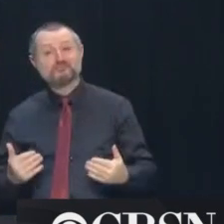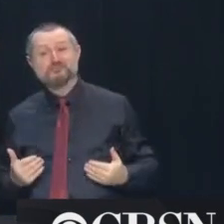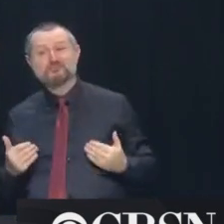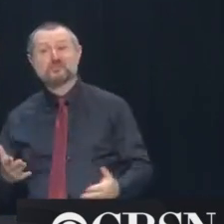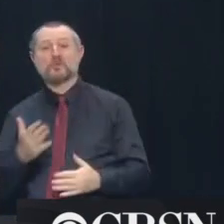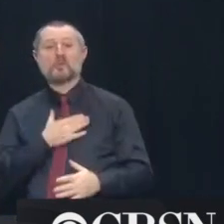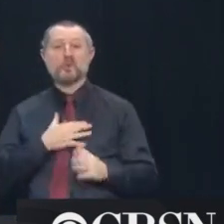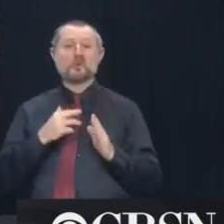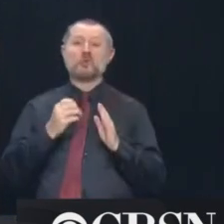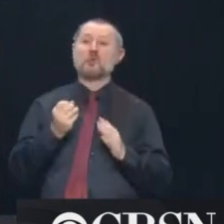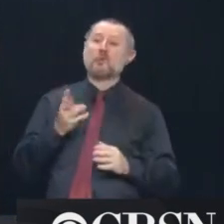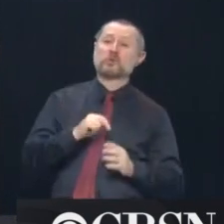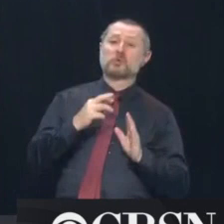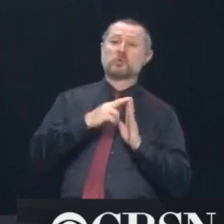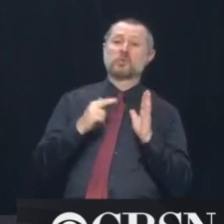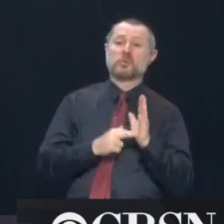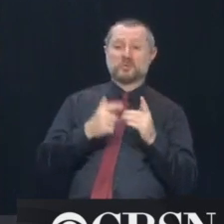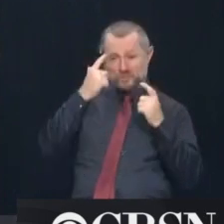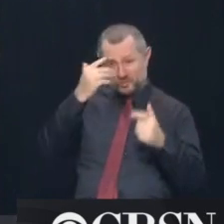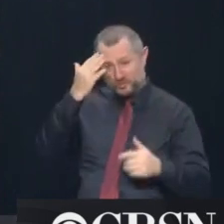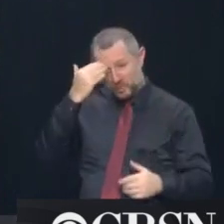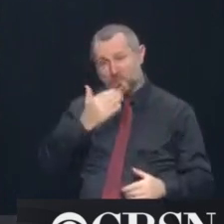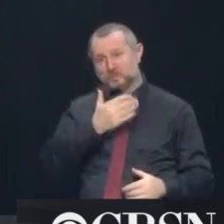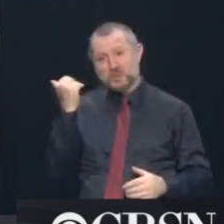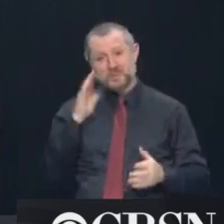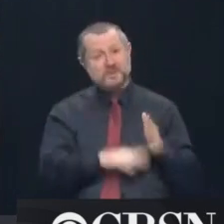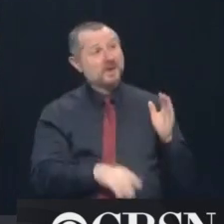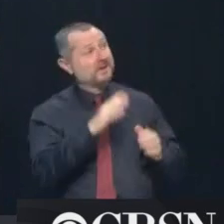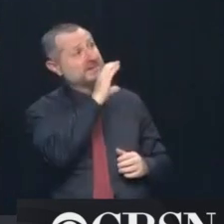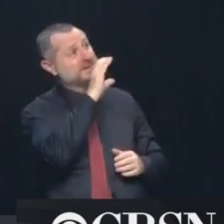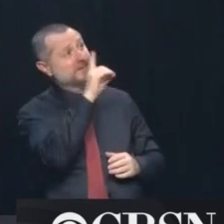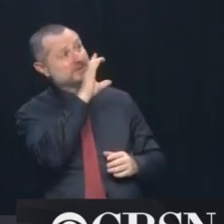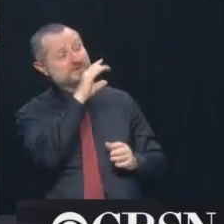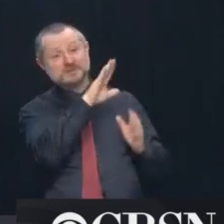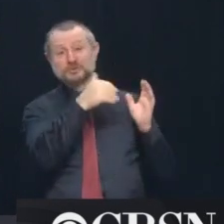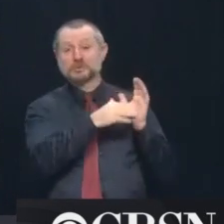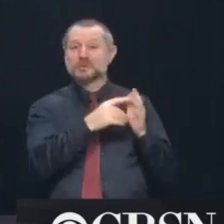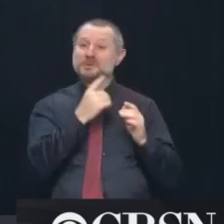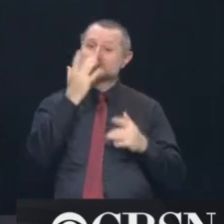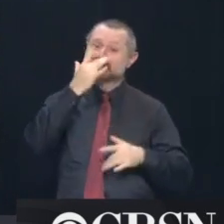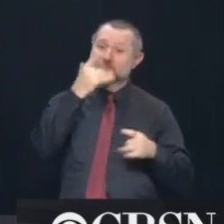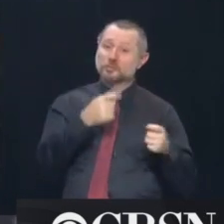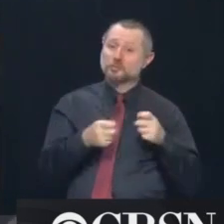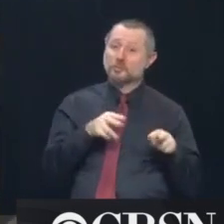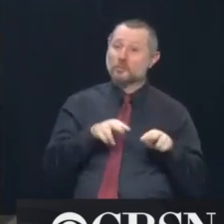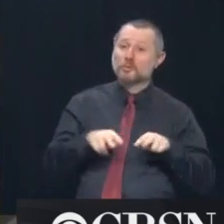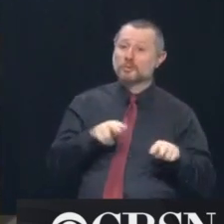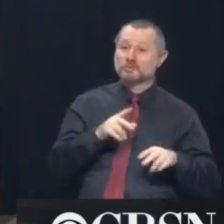you know better than the Trump health advisors, and you know better than the Biden health advisors.